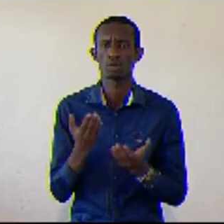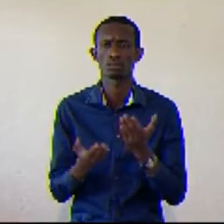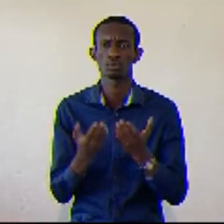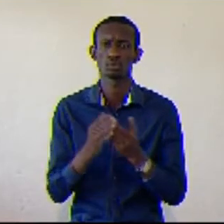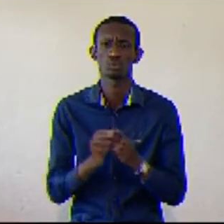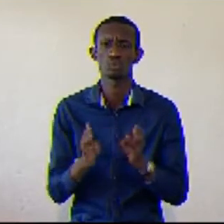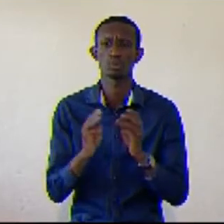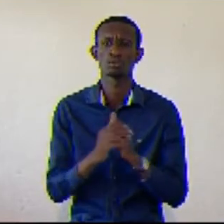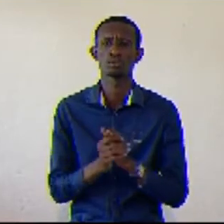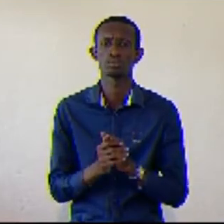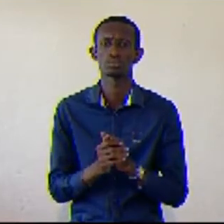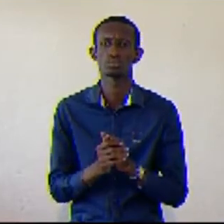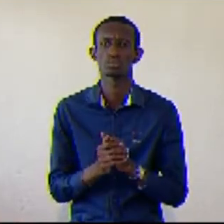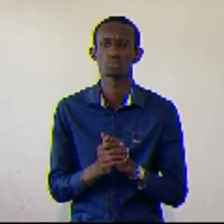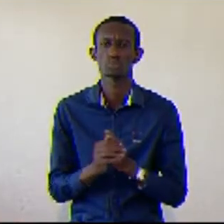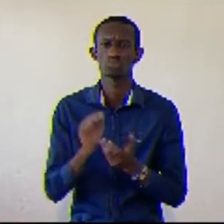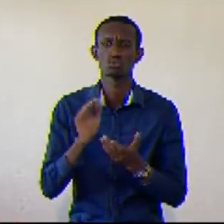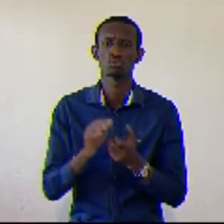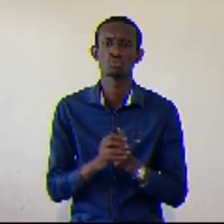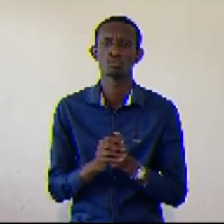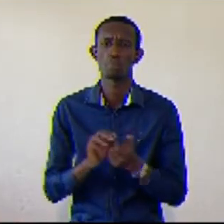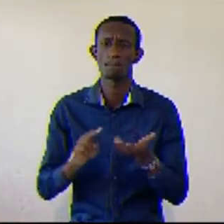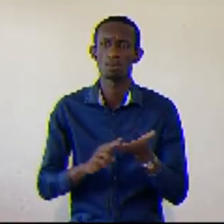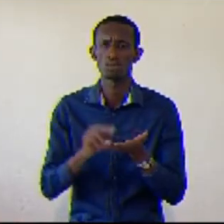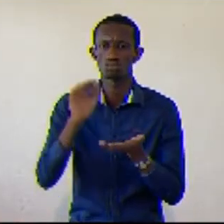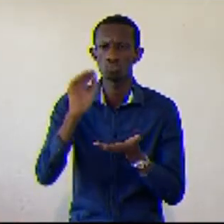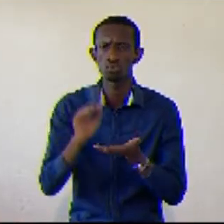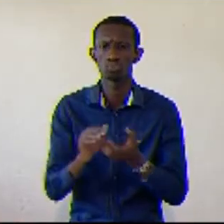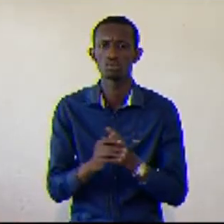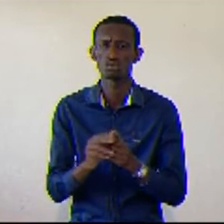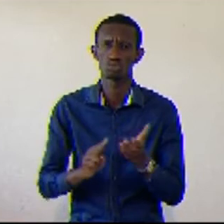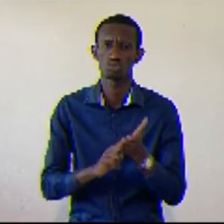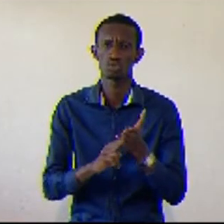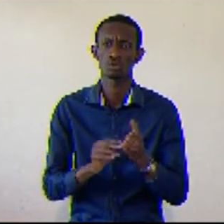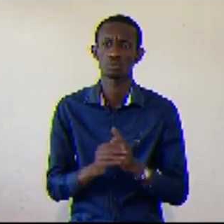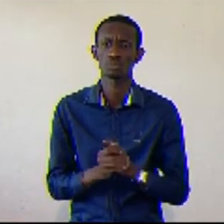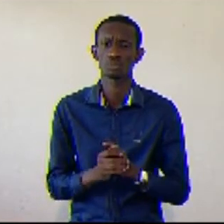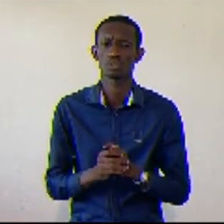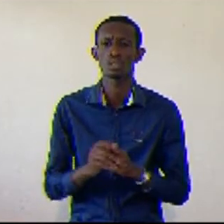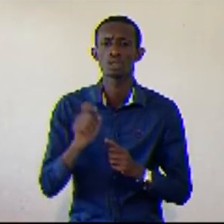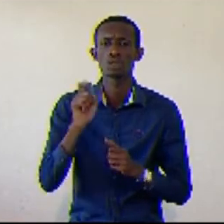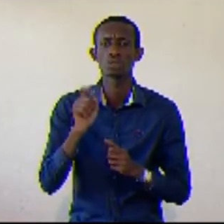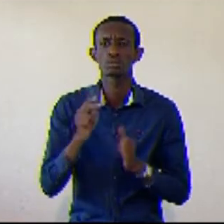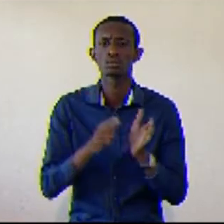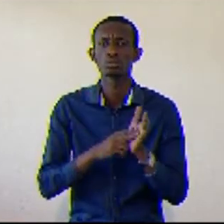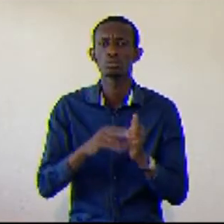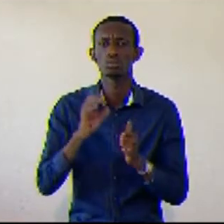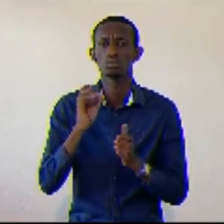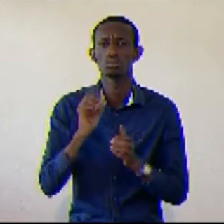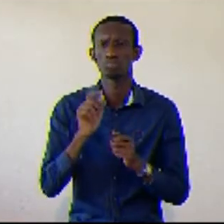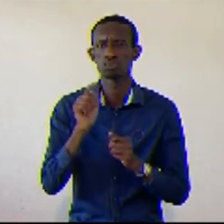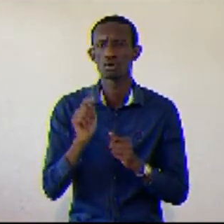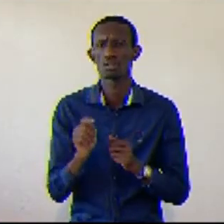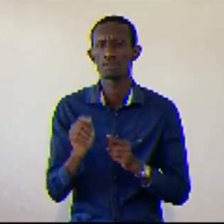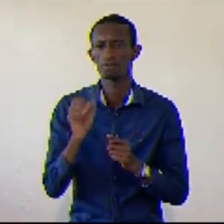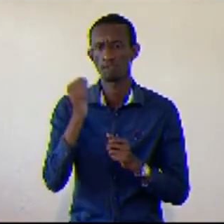1 equals 0 using x naught equals 0.5 as the initial